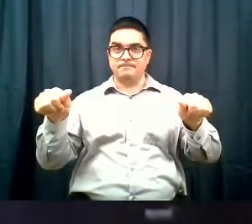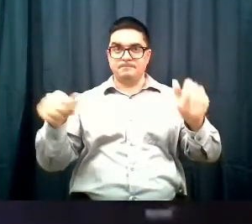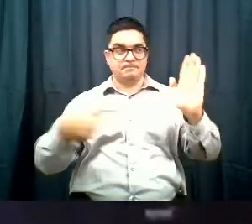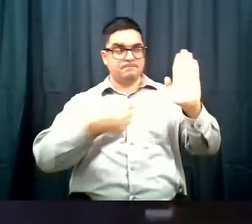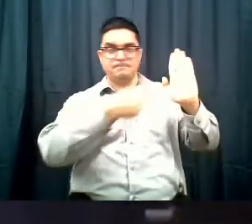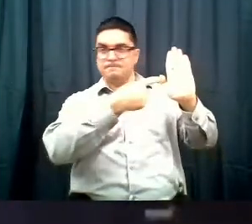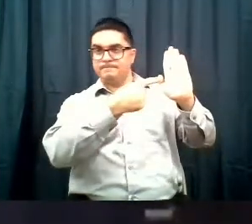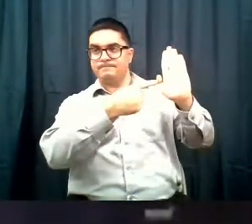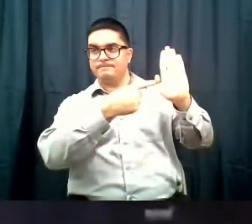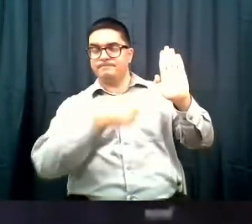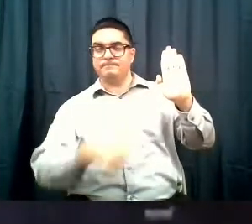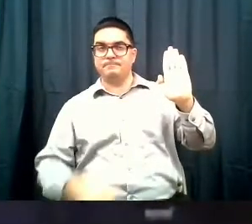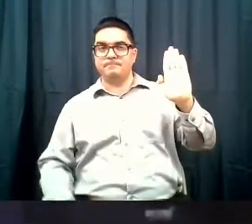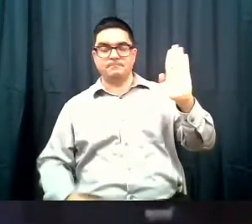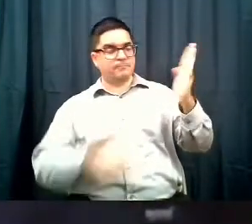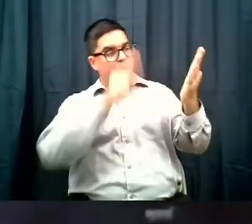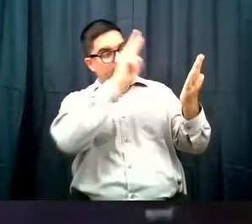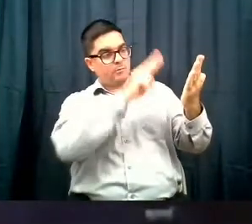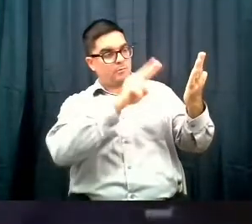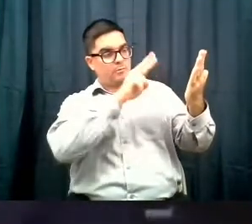from the last public meeting?